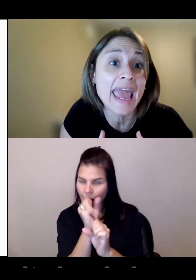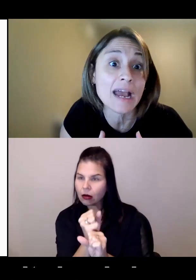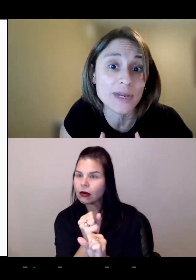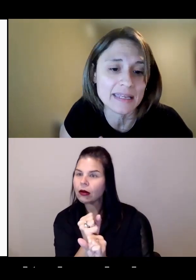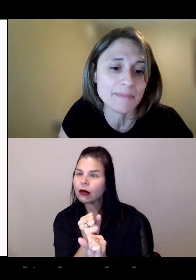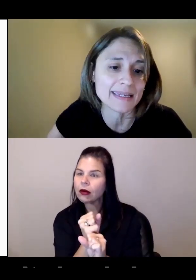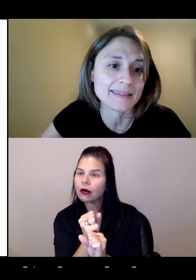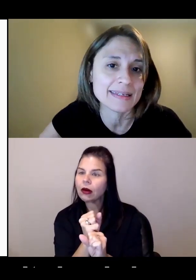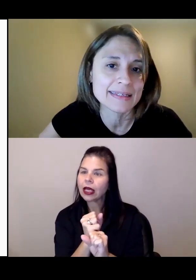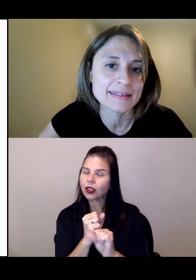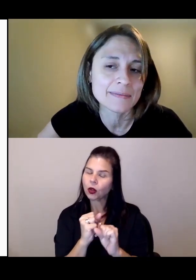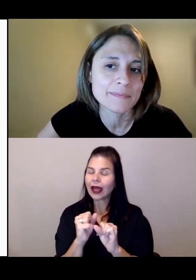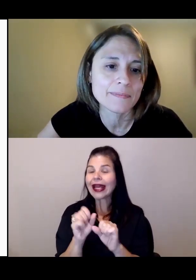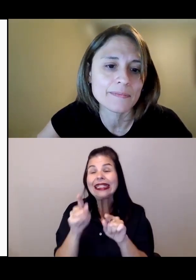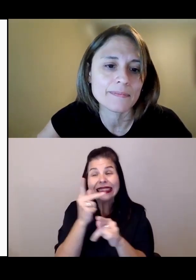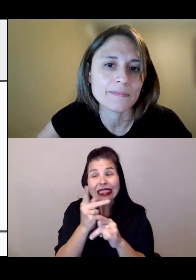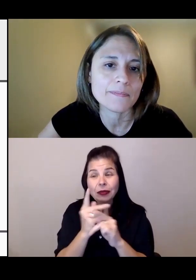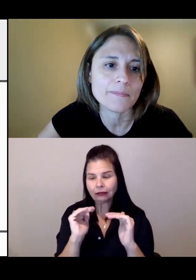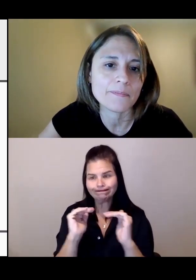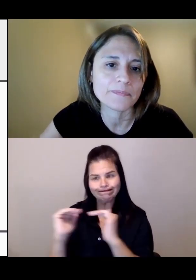with equity in mind.